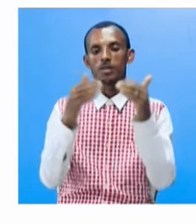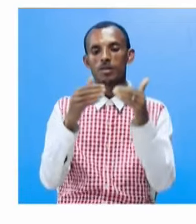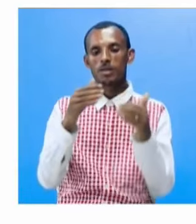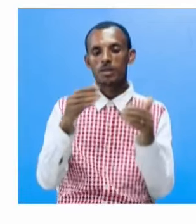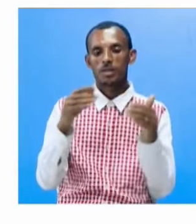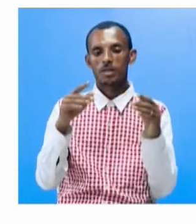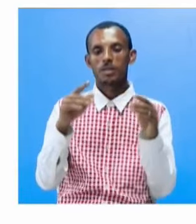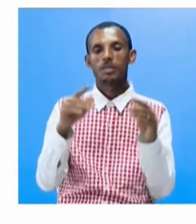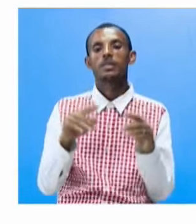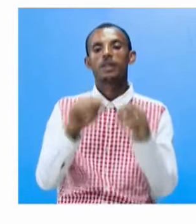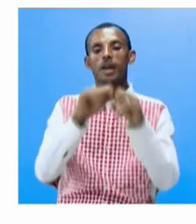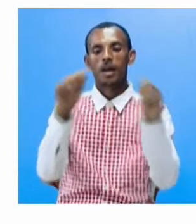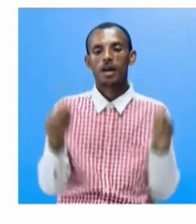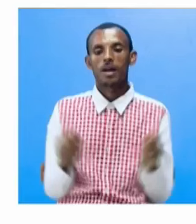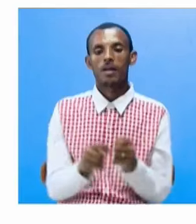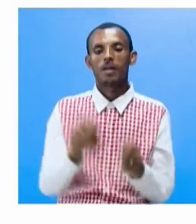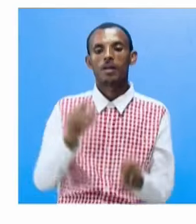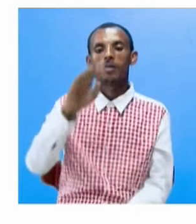BCA